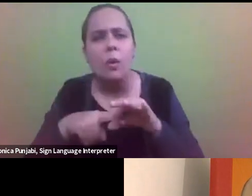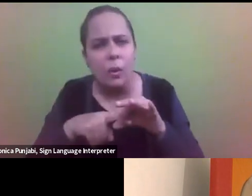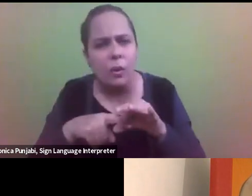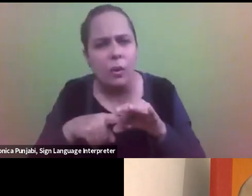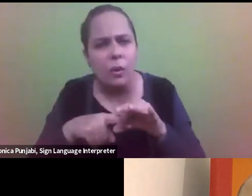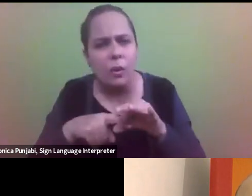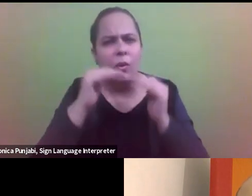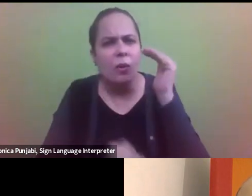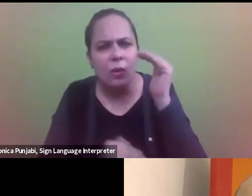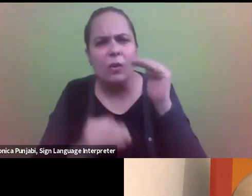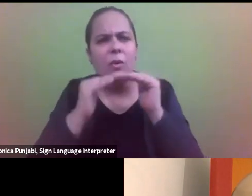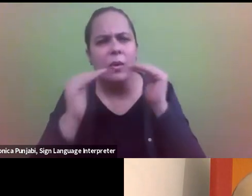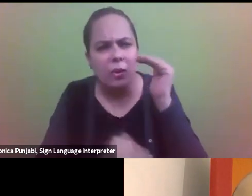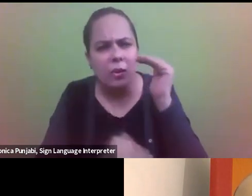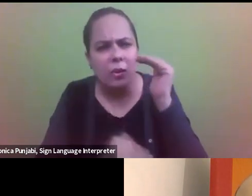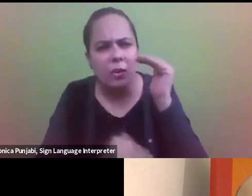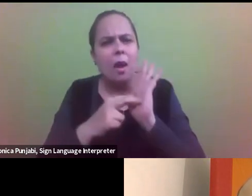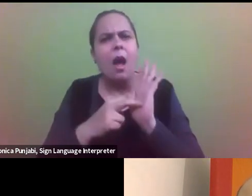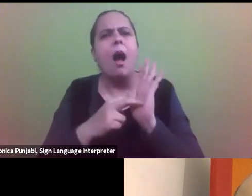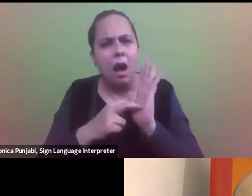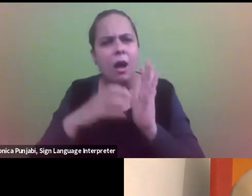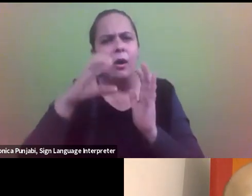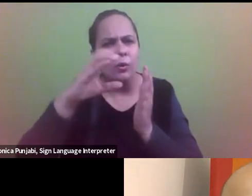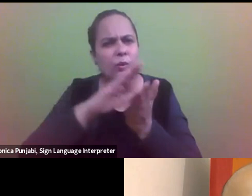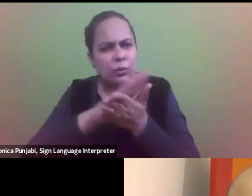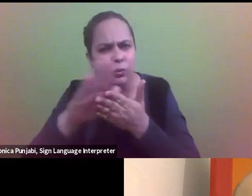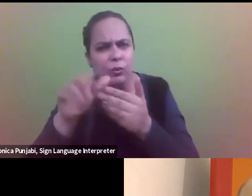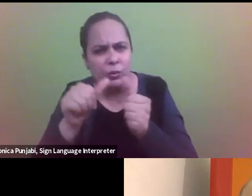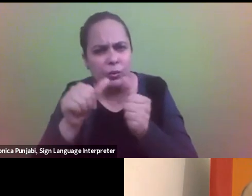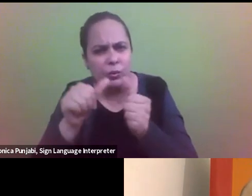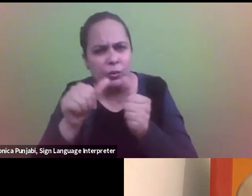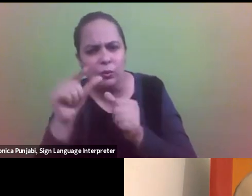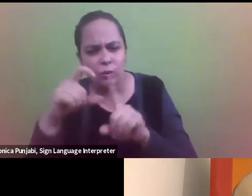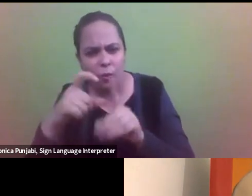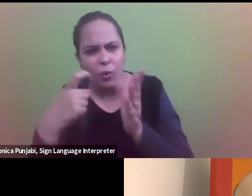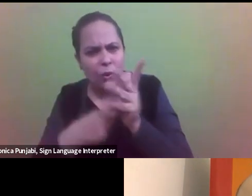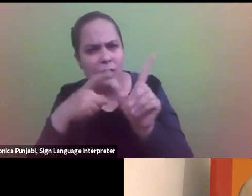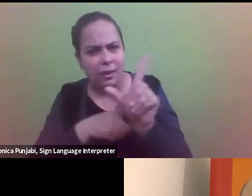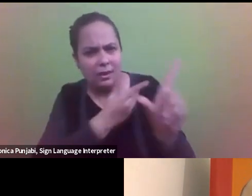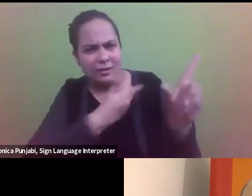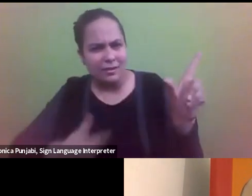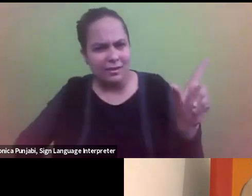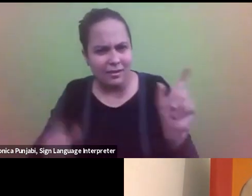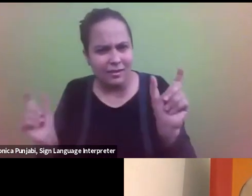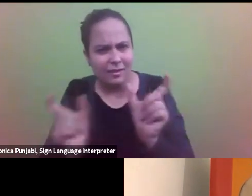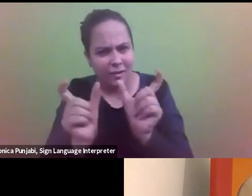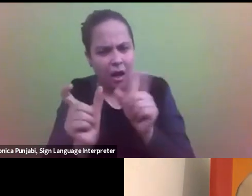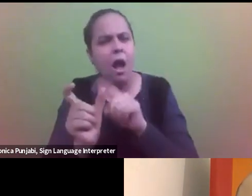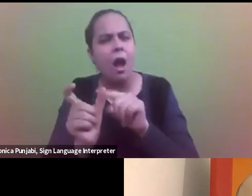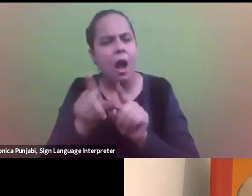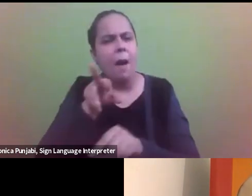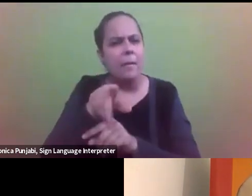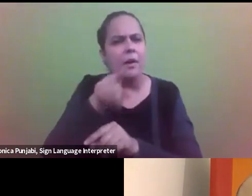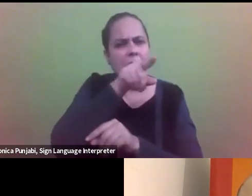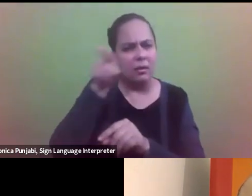coming from. Okay, you're a Chaudhary, so you must be XYZ caste. They make those presumptions. There is that innate phobia